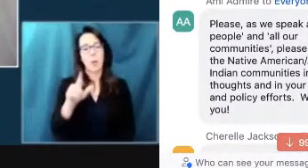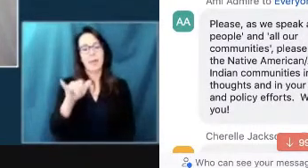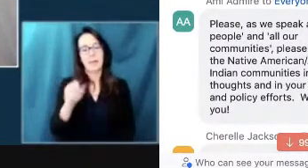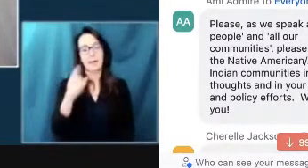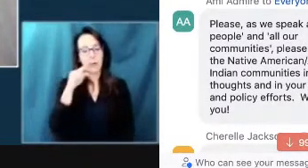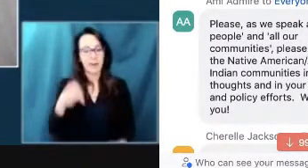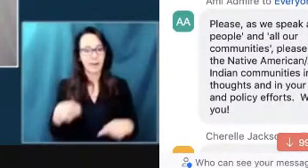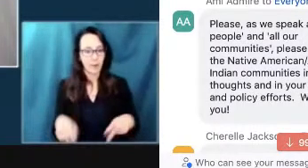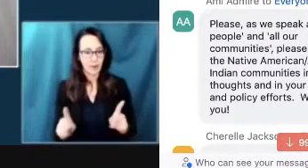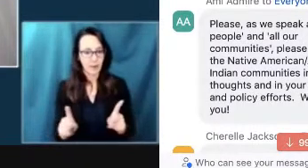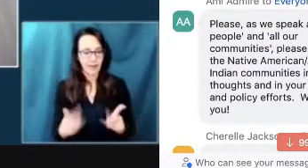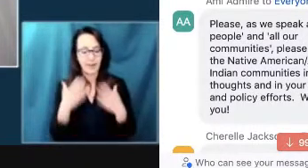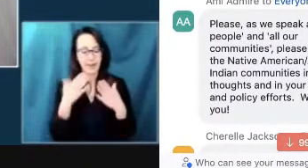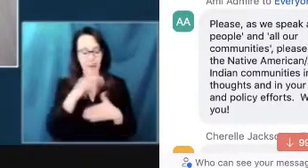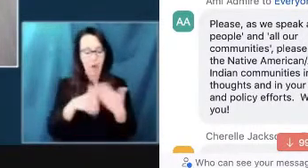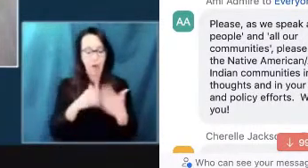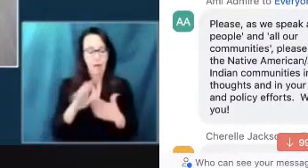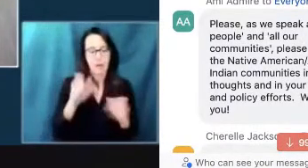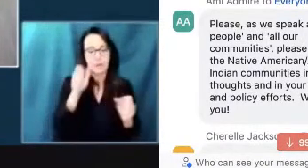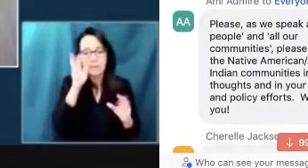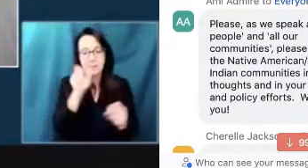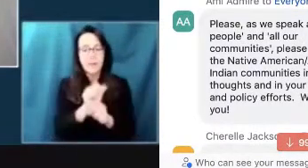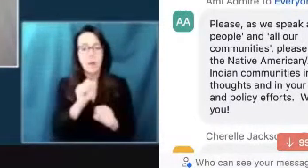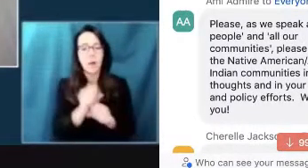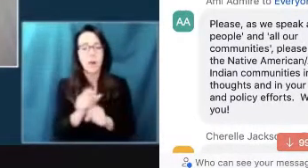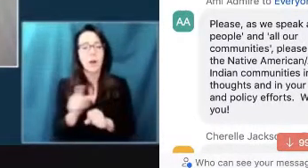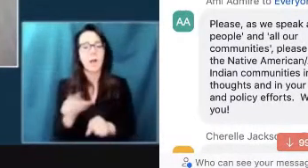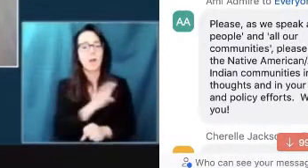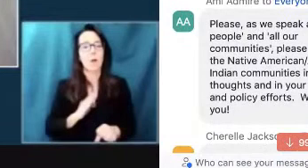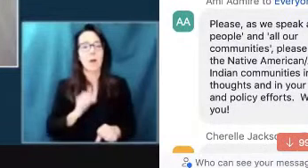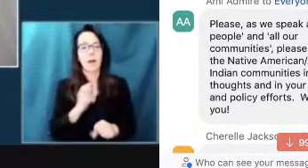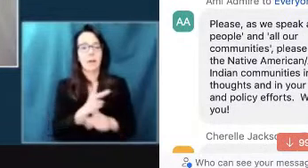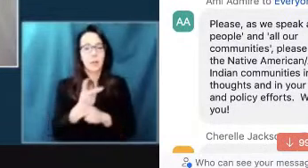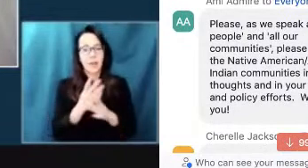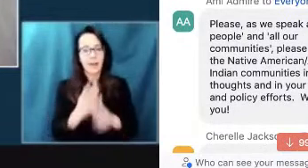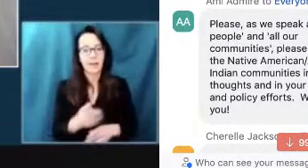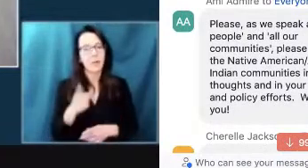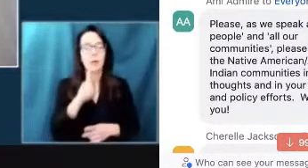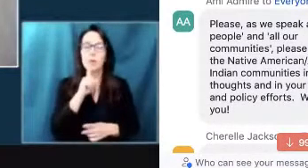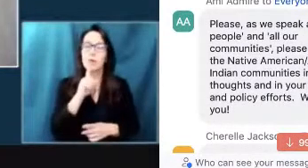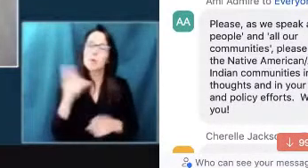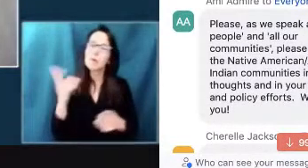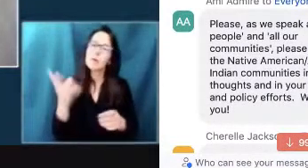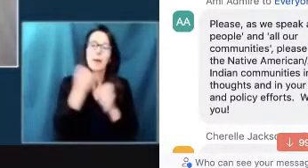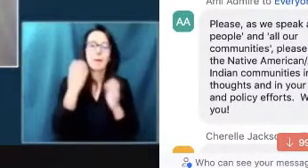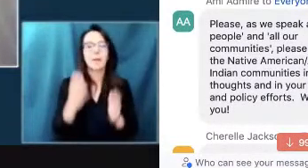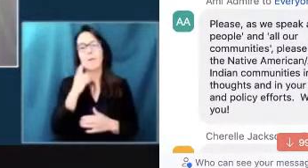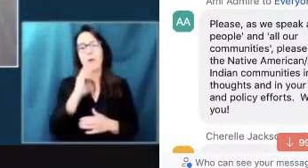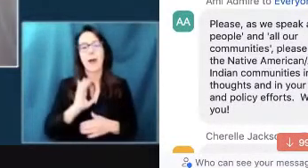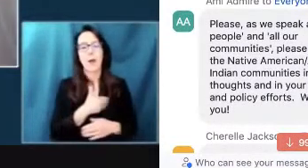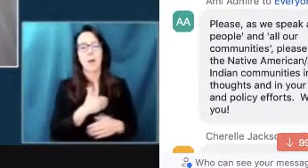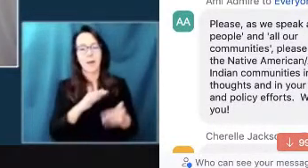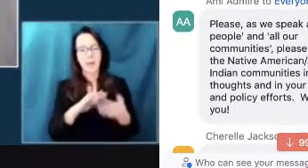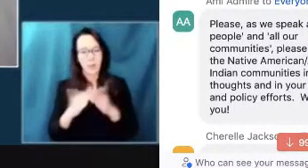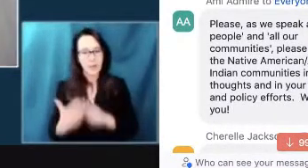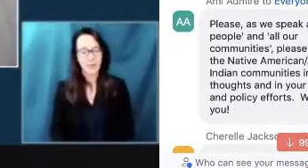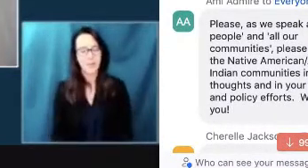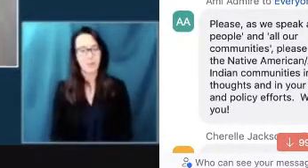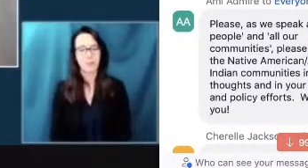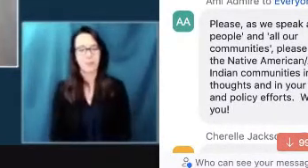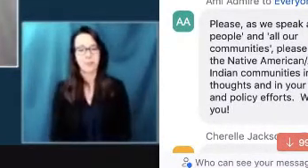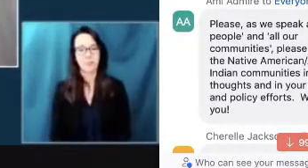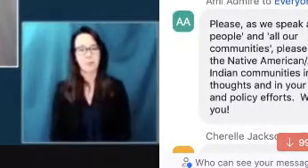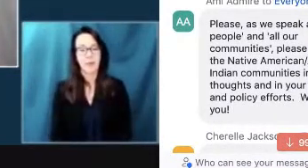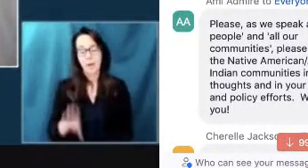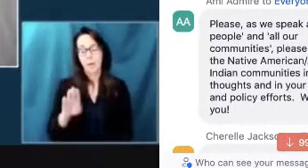all of your incredible work on the Board of Supervisors. You are a true champion for our communities. I started my business, Boulevard Market,